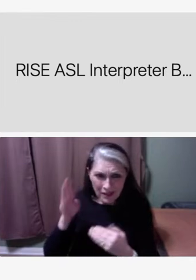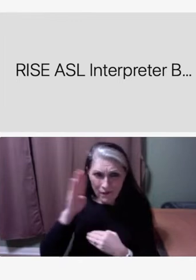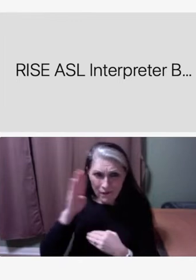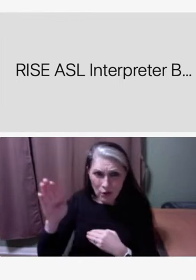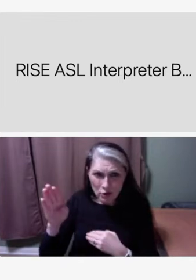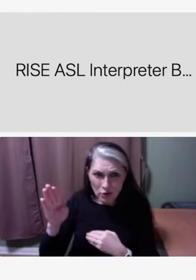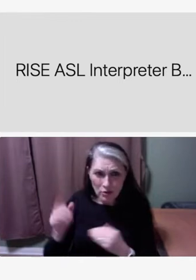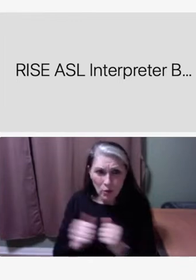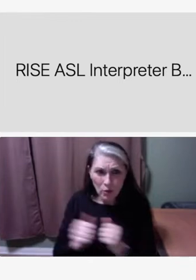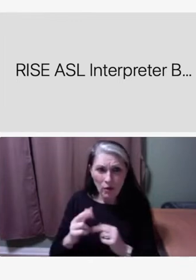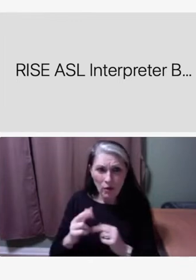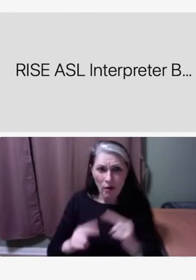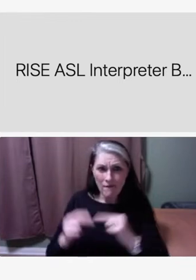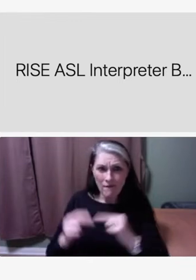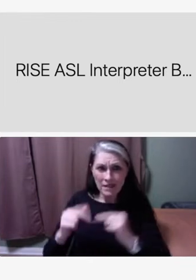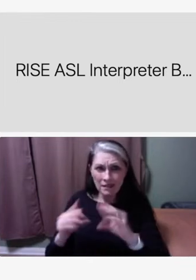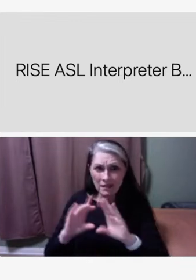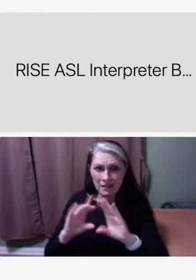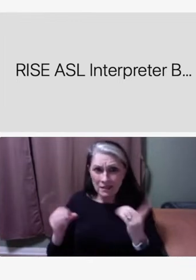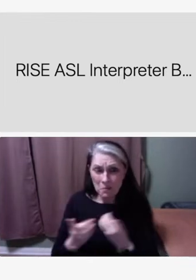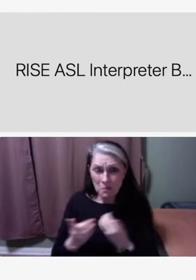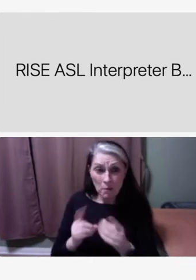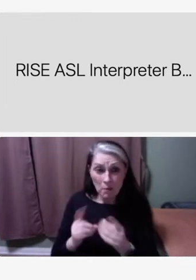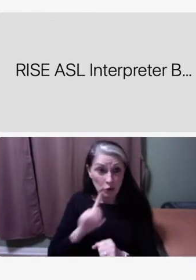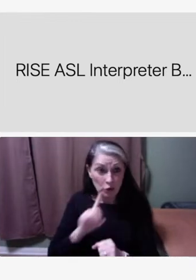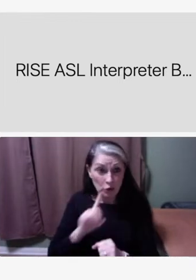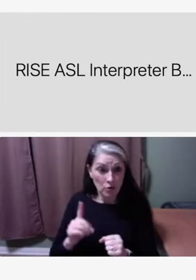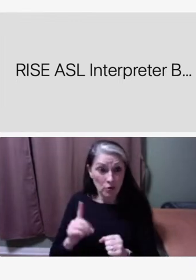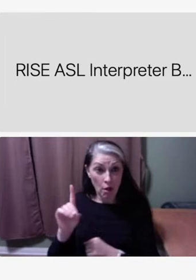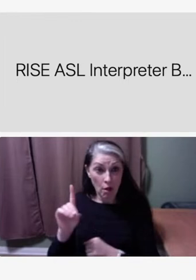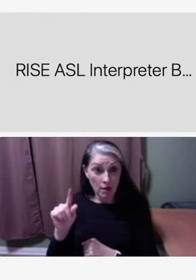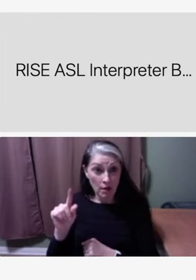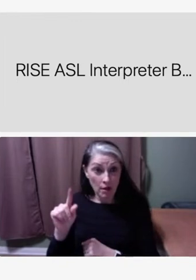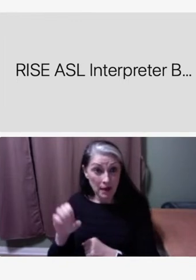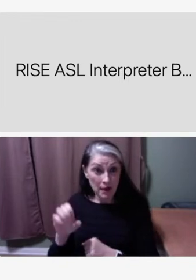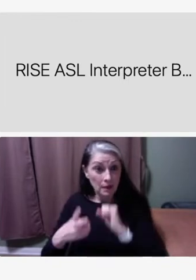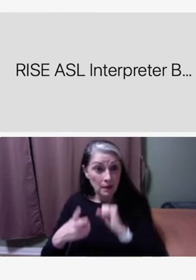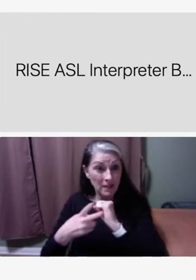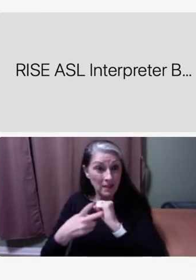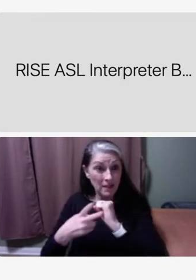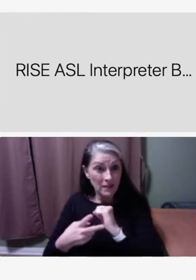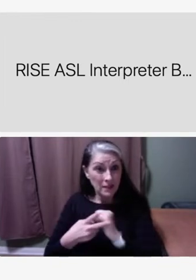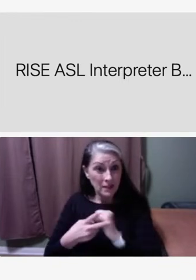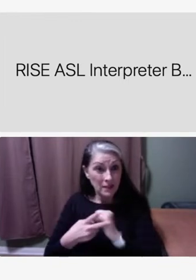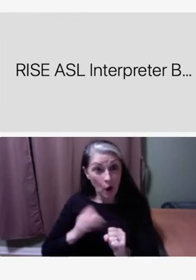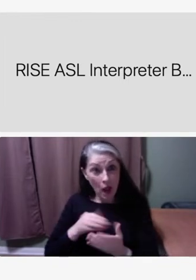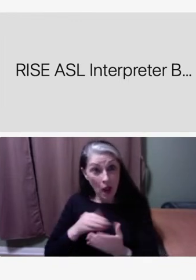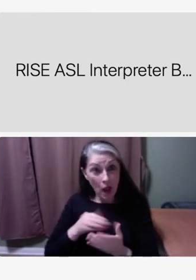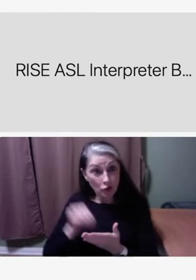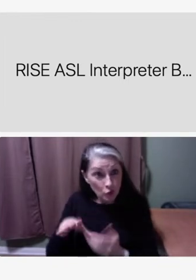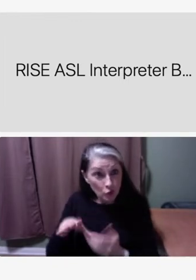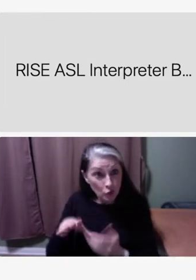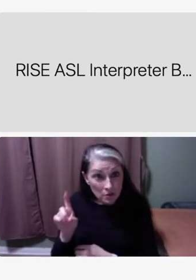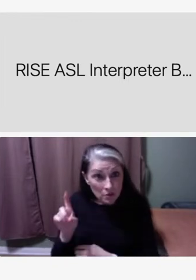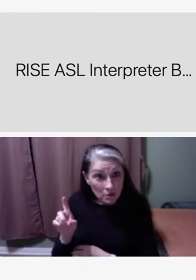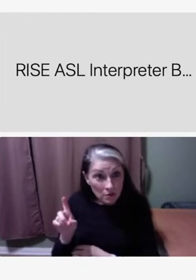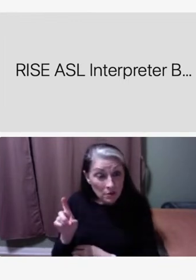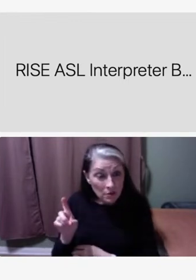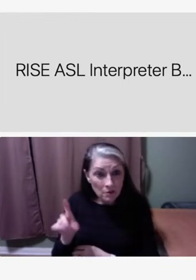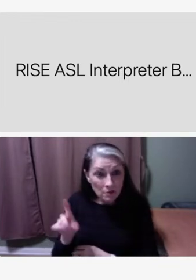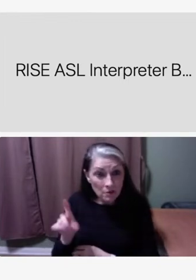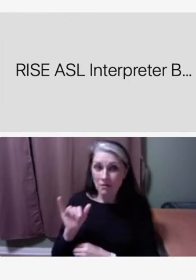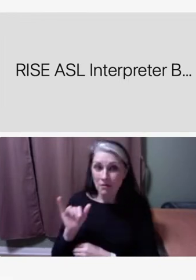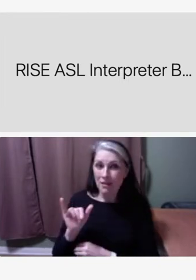that all those dates are saved for our students? So just going to throw some stuff out